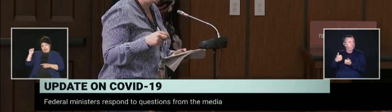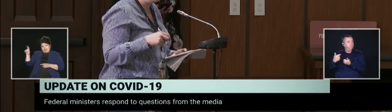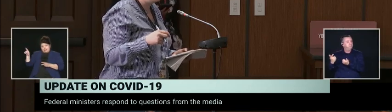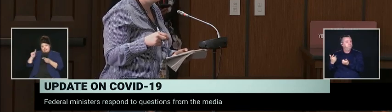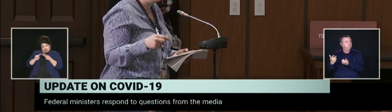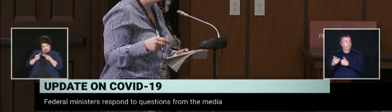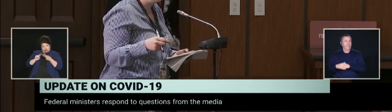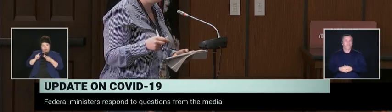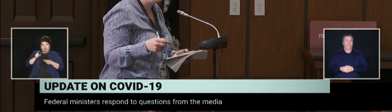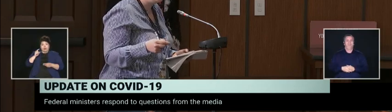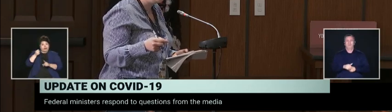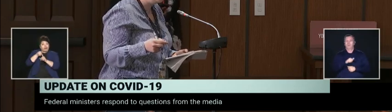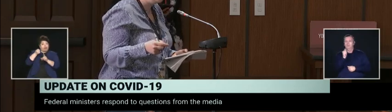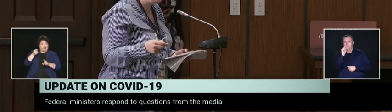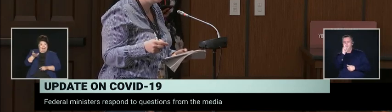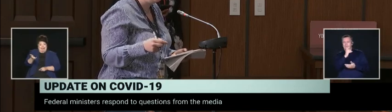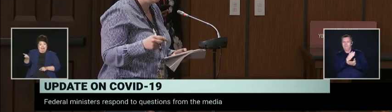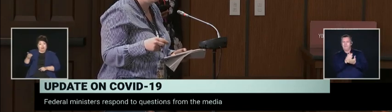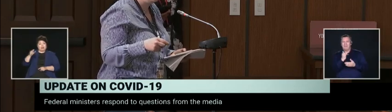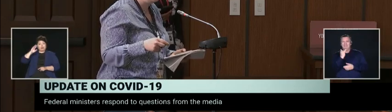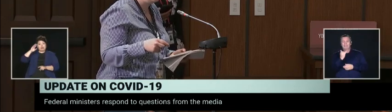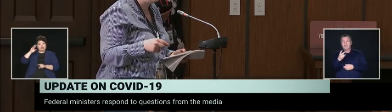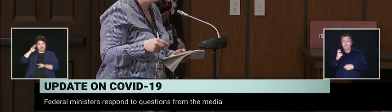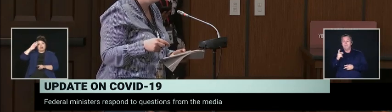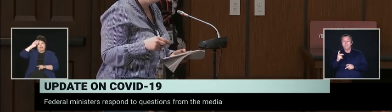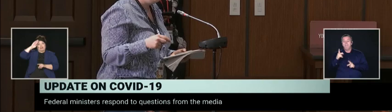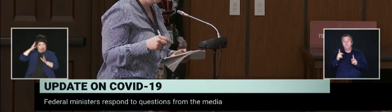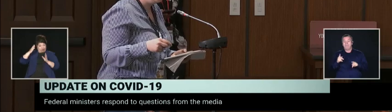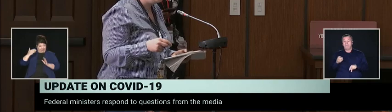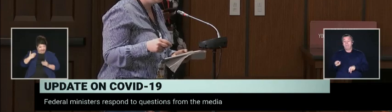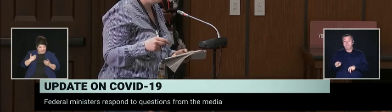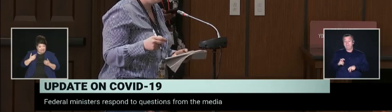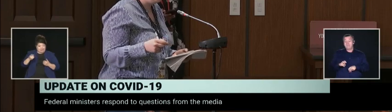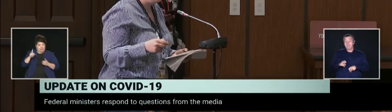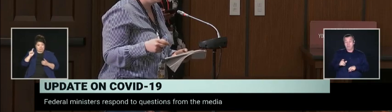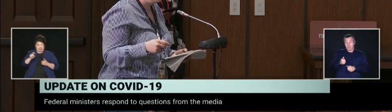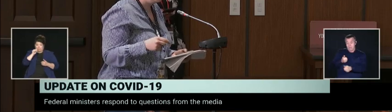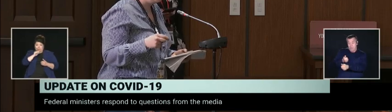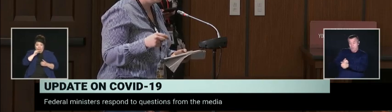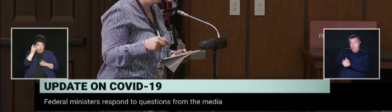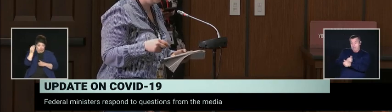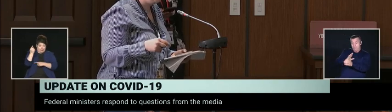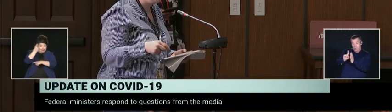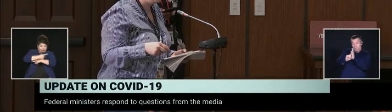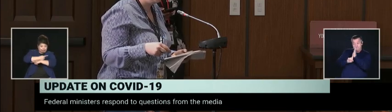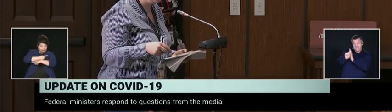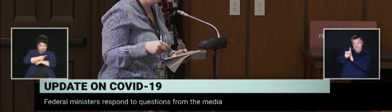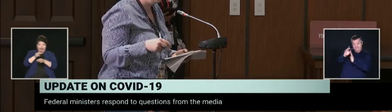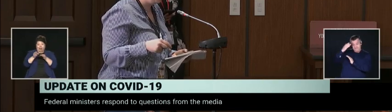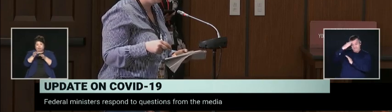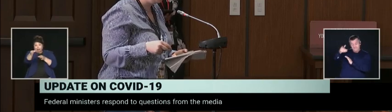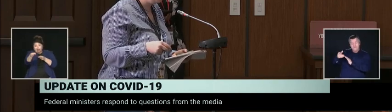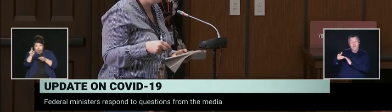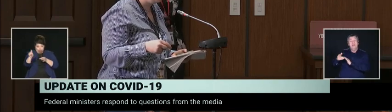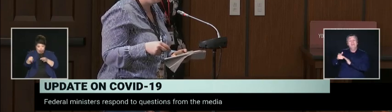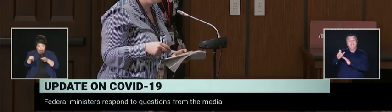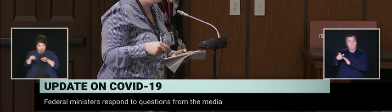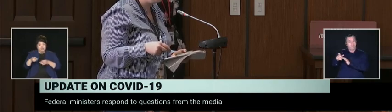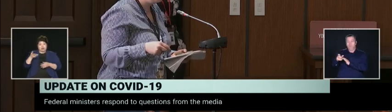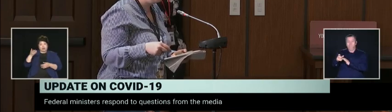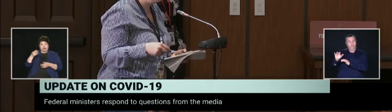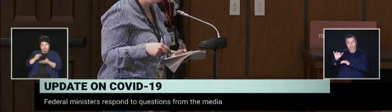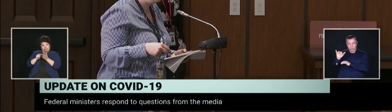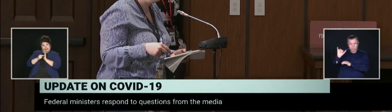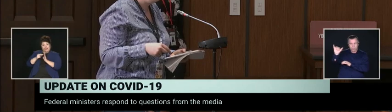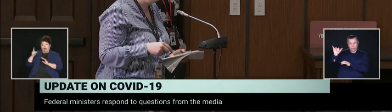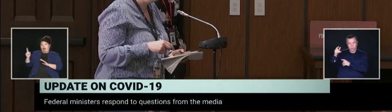to be asked to rebook in 14 days. Am I to take that as passengers who have fevers and are denied to fly are not going to get a refund